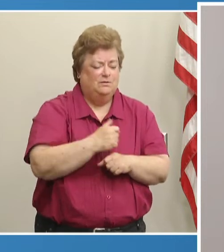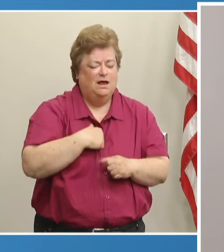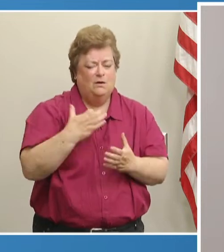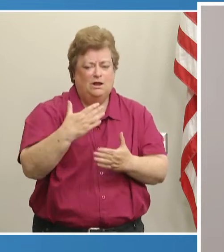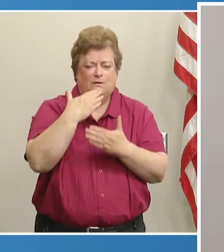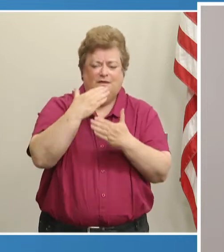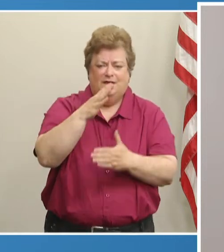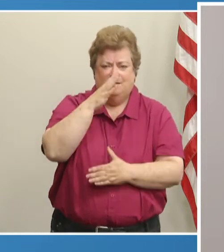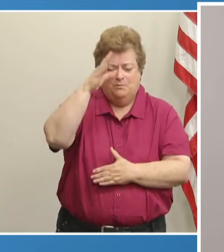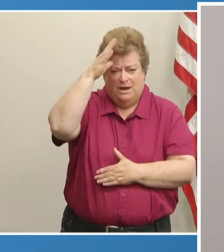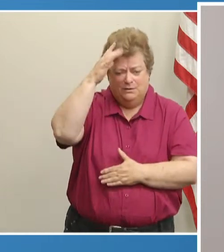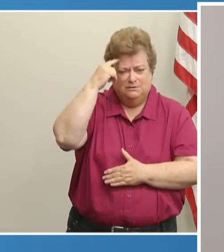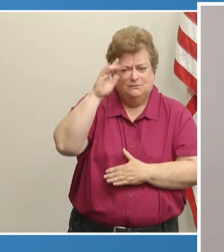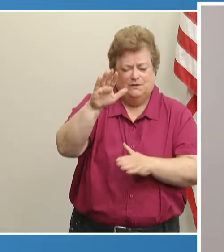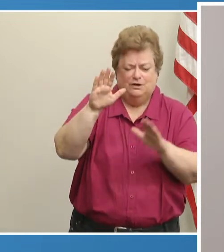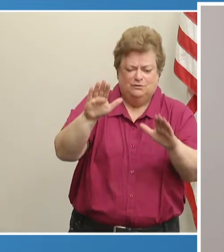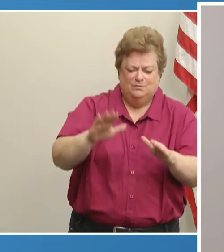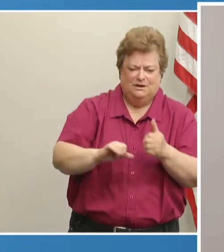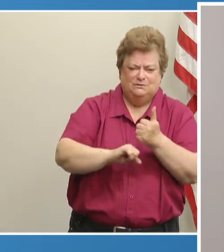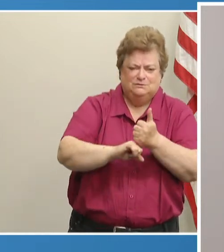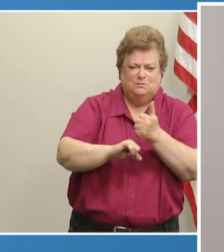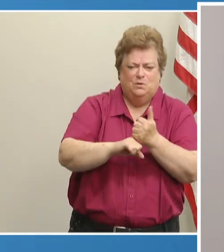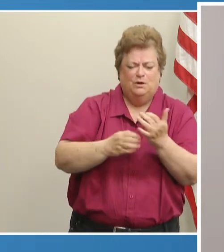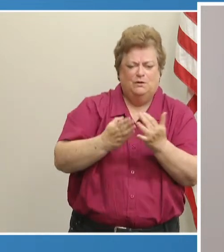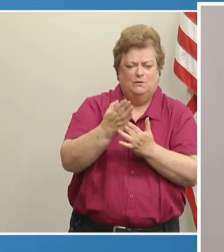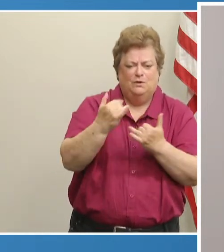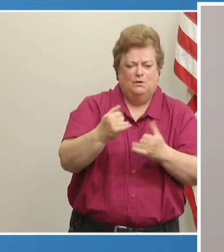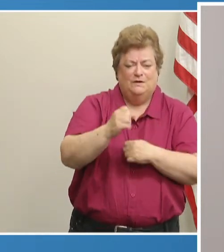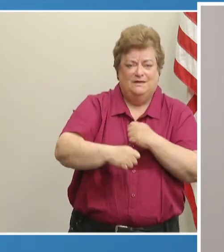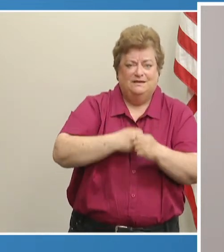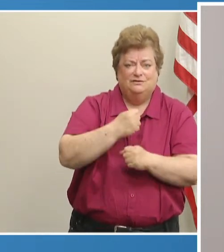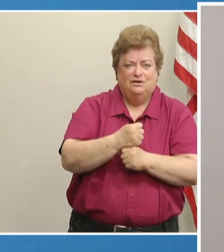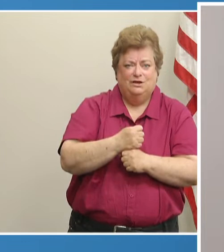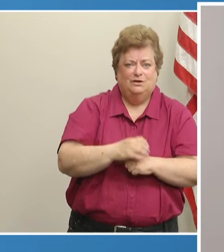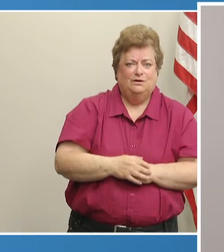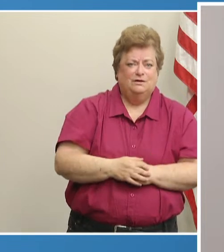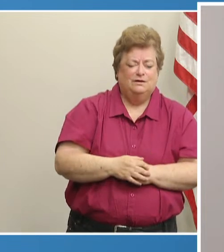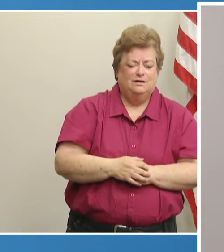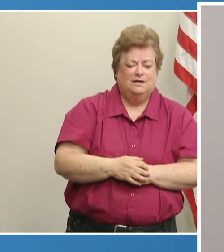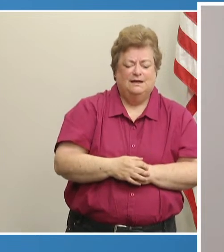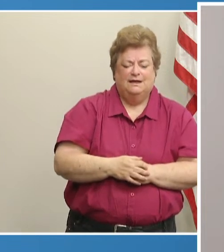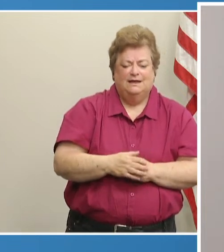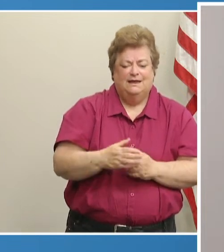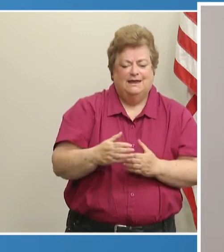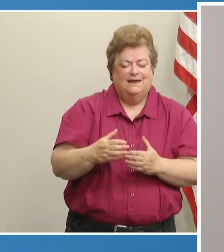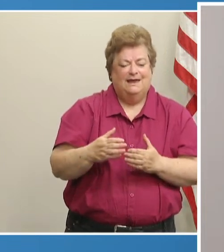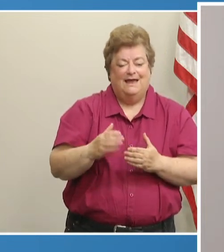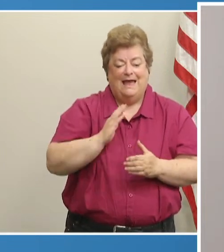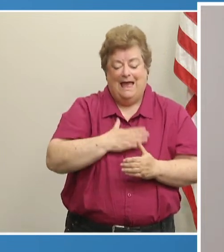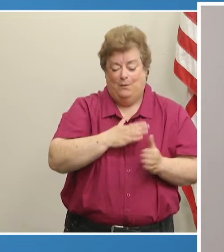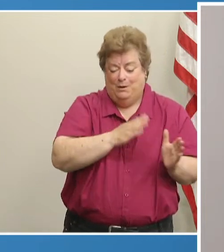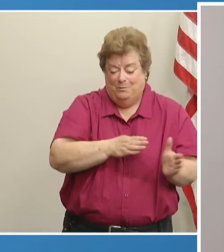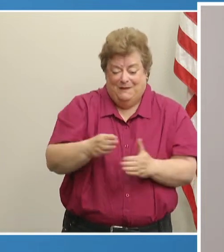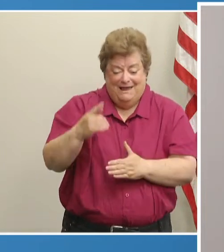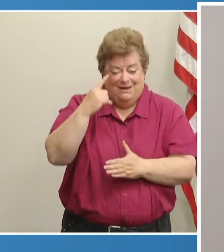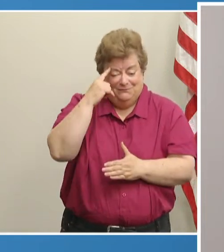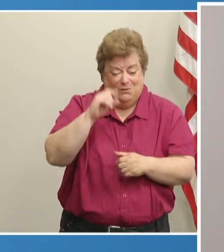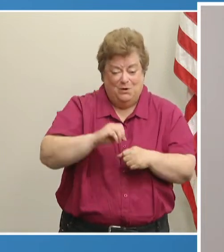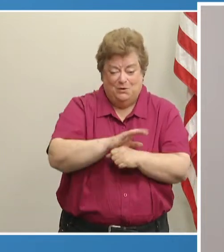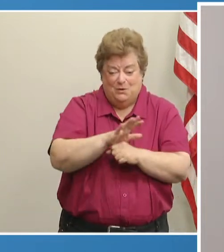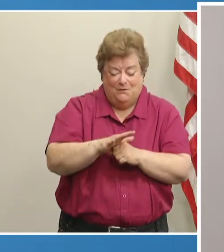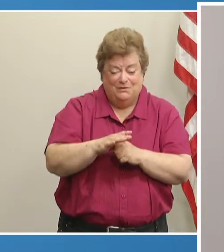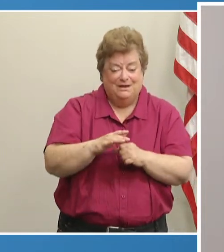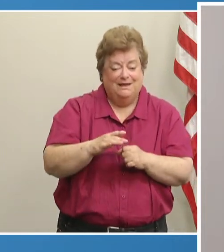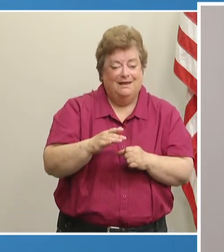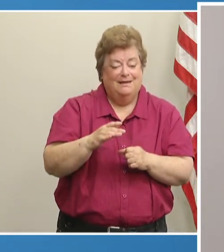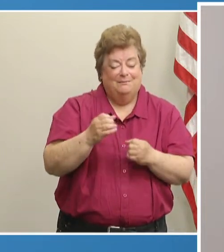parents for their tremendous support during this year. And although the pandemic plan raised a lot of questions and certainly